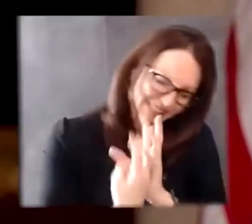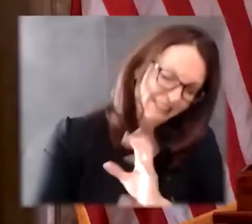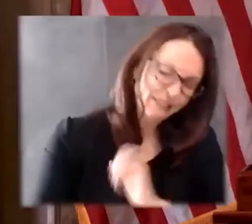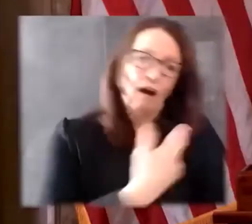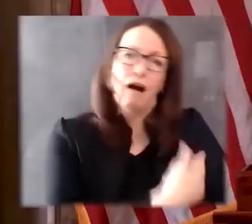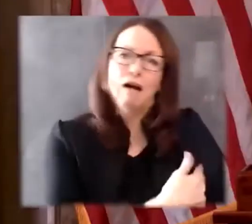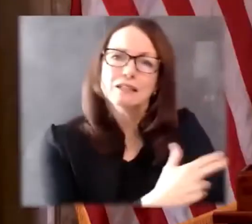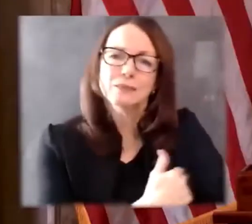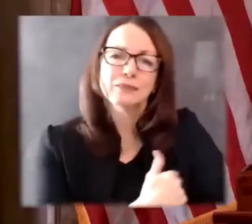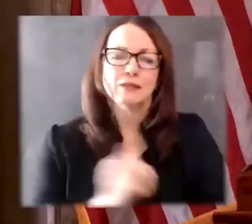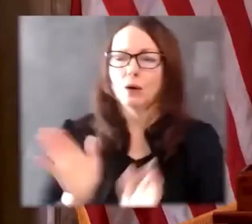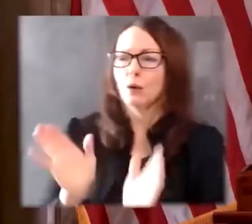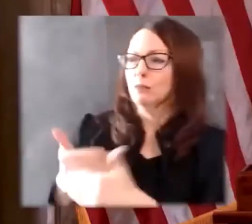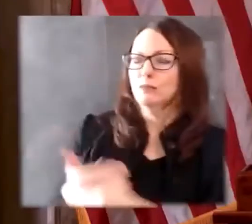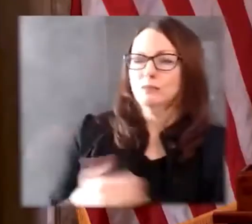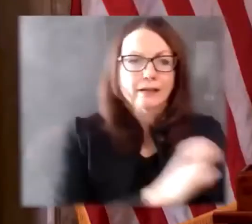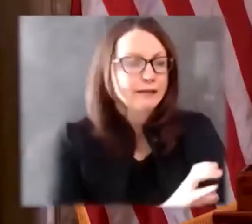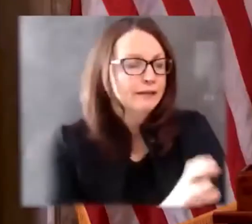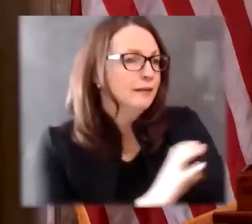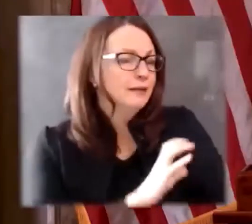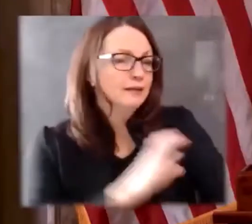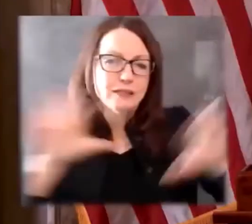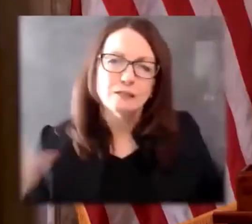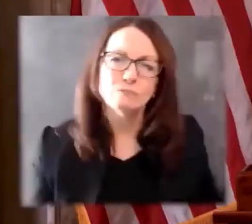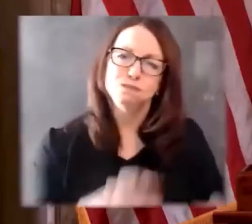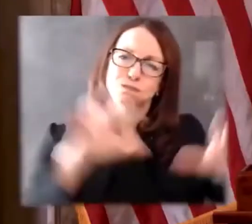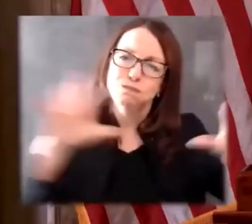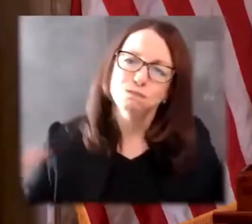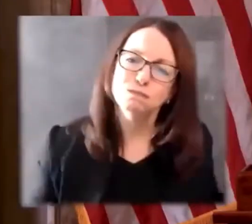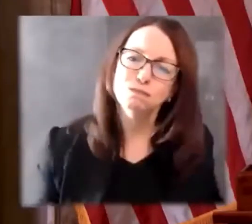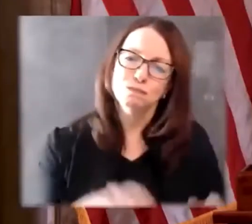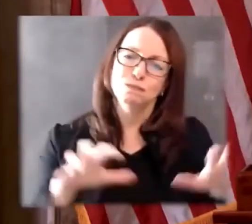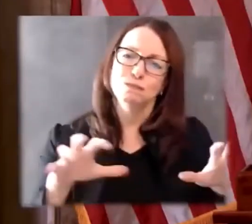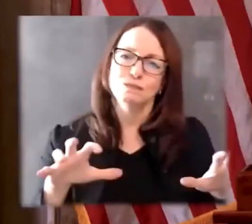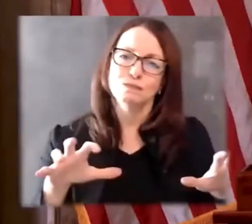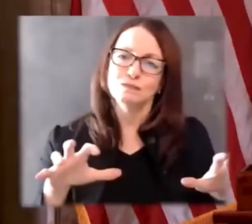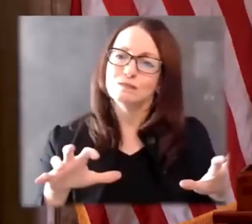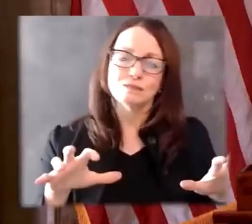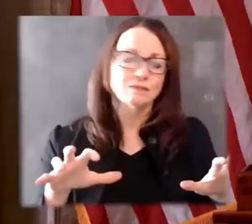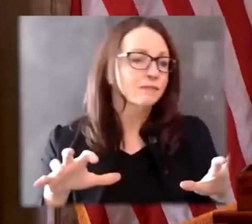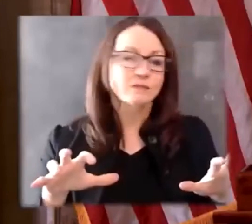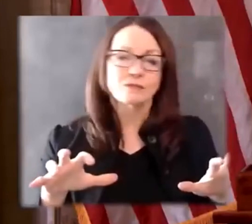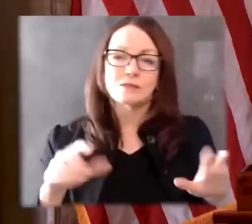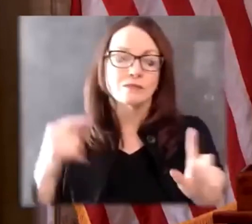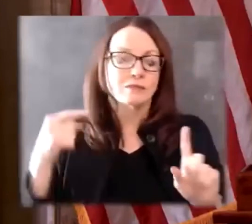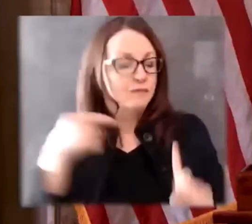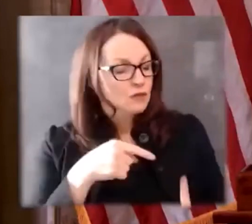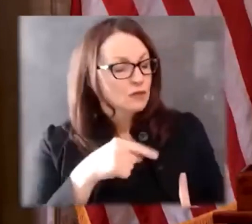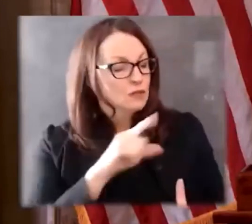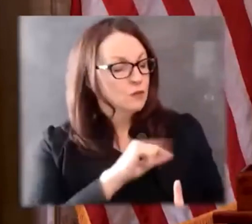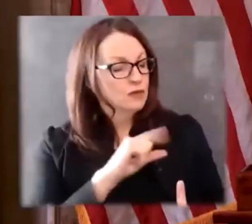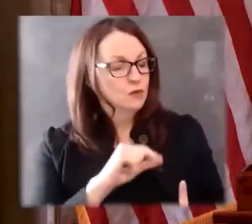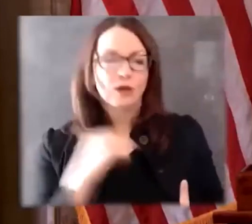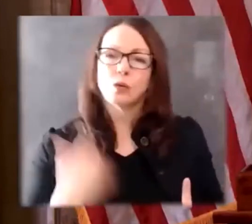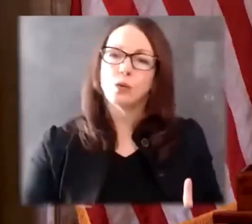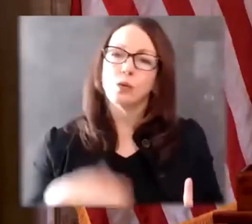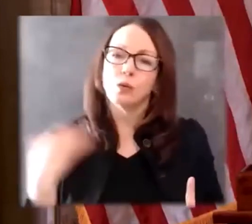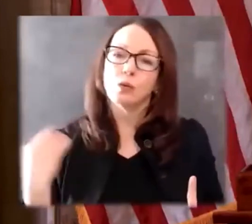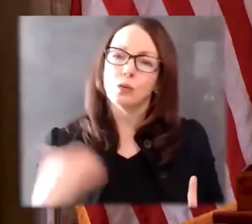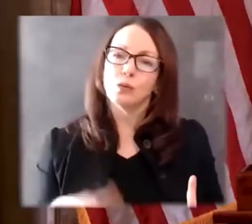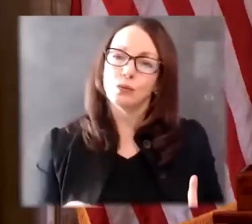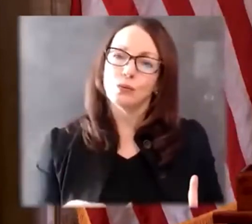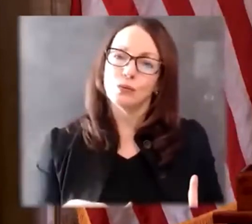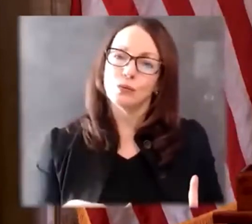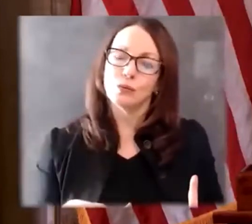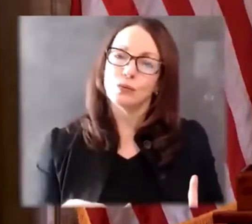us. This past year asked a lot of us, and we've asked a lot of one another. But when we did, we found